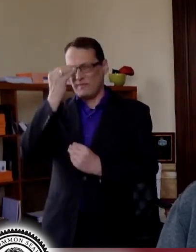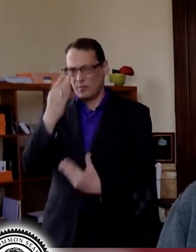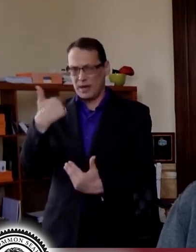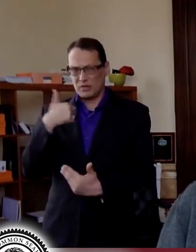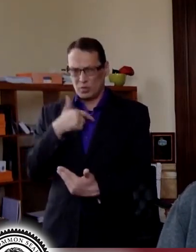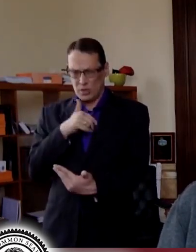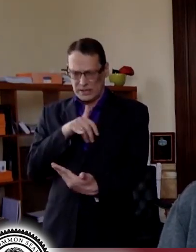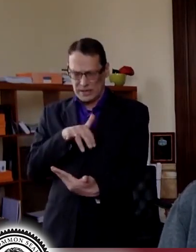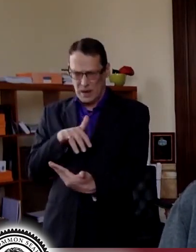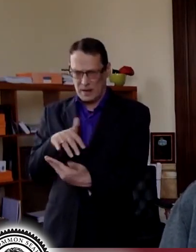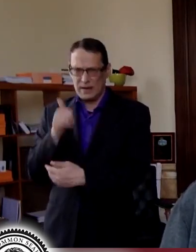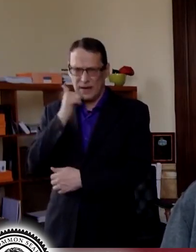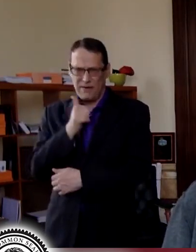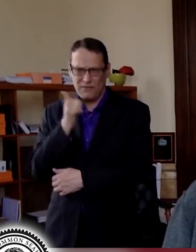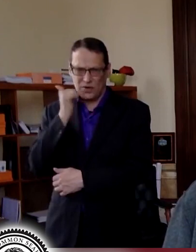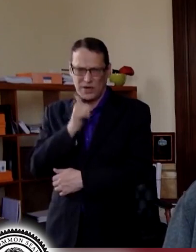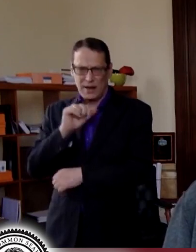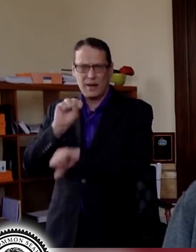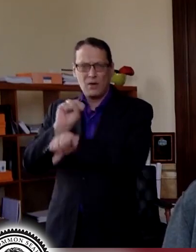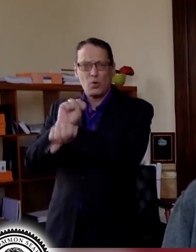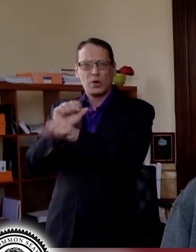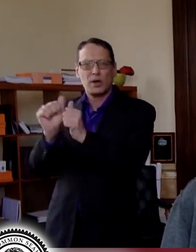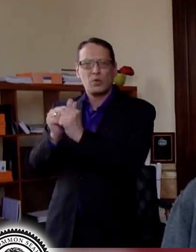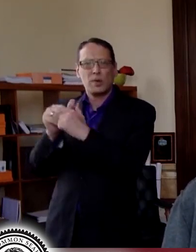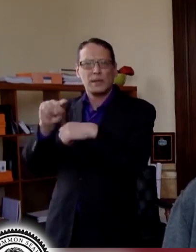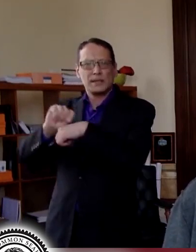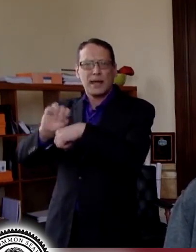to day. We are working with the pandemic task